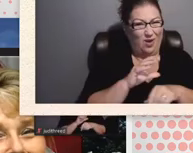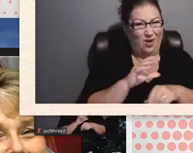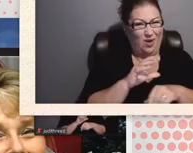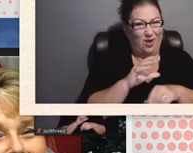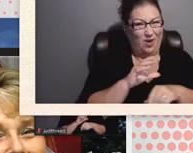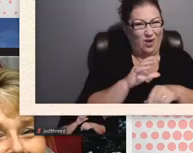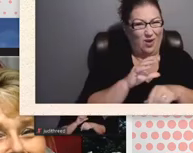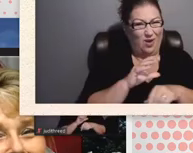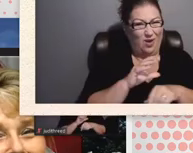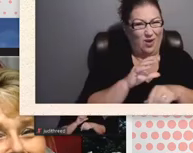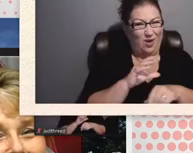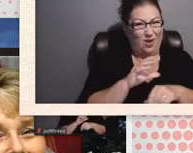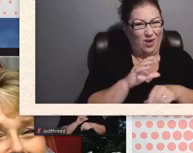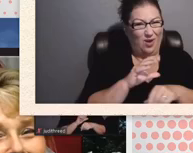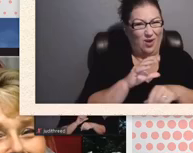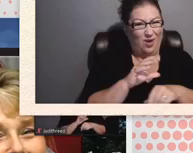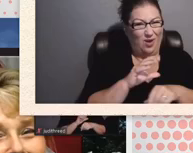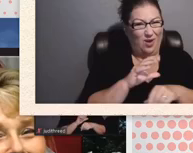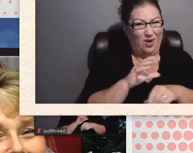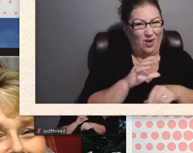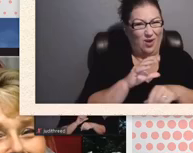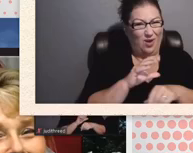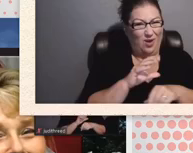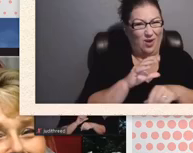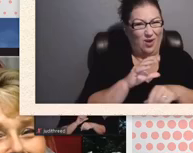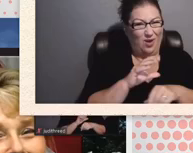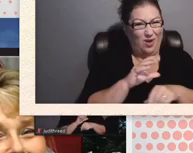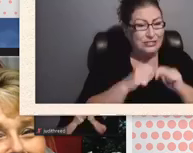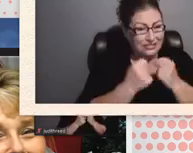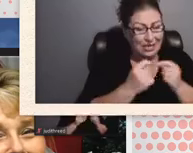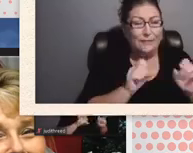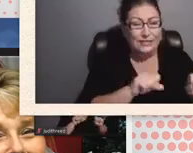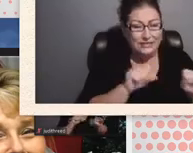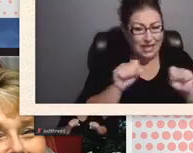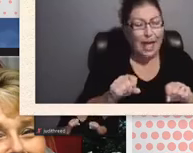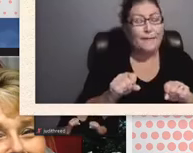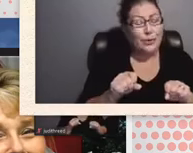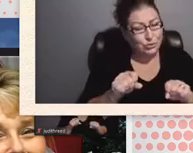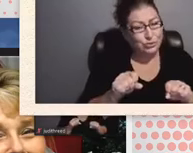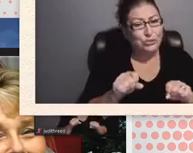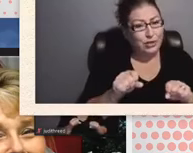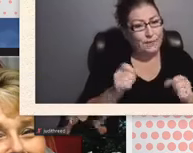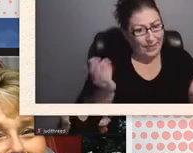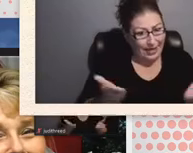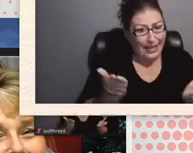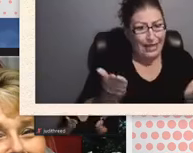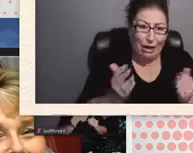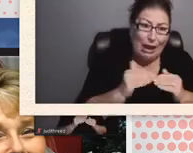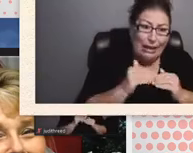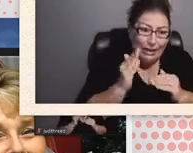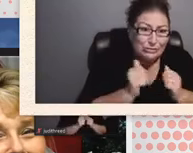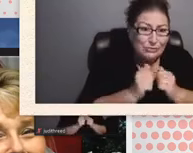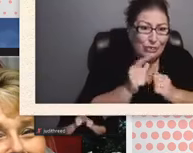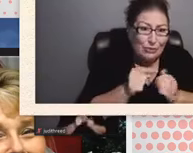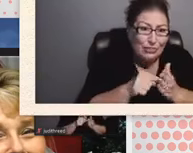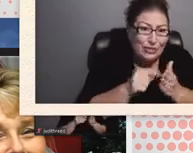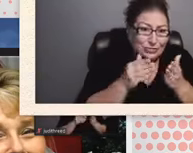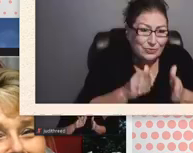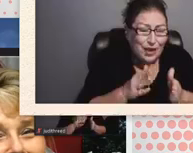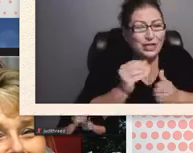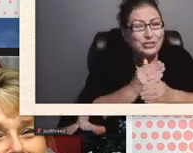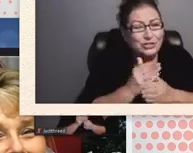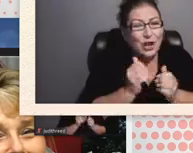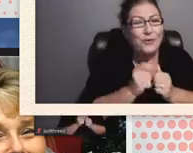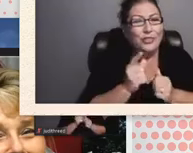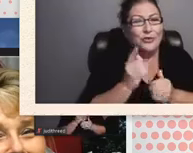so glad that our team is able to be here at least with you this way and share with you some things that are